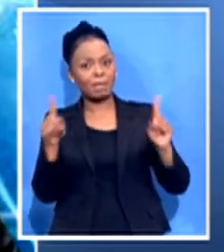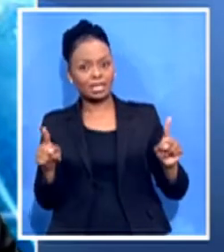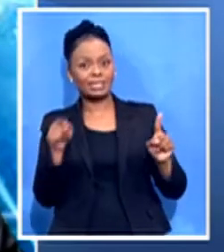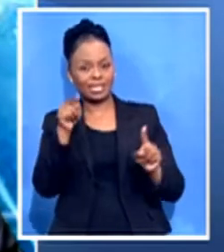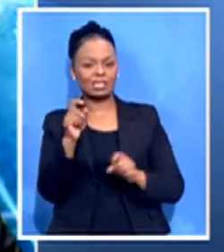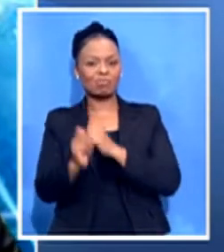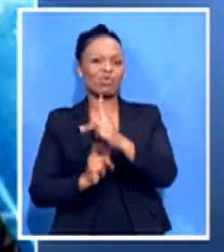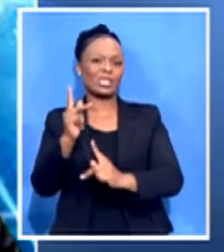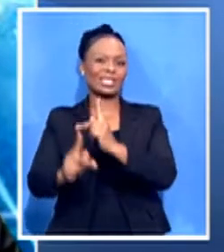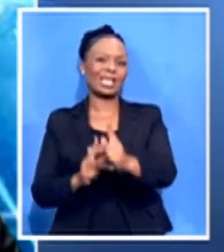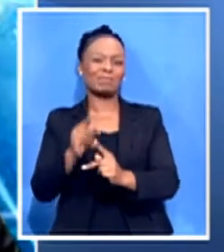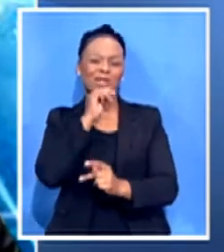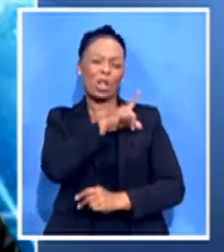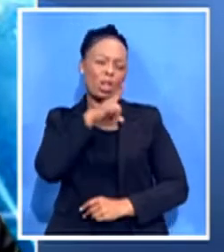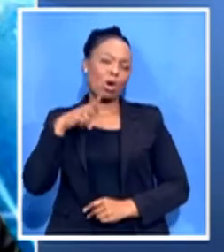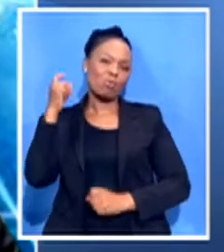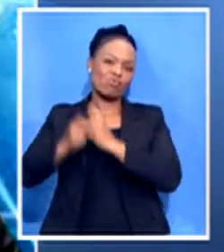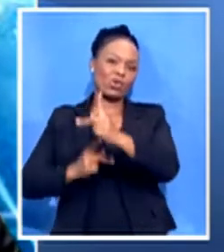a vaccine.